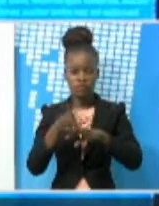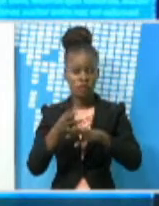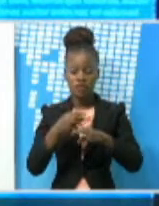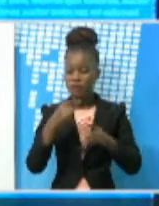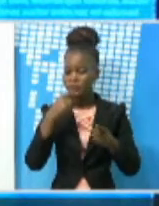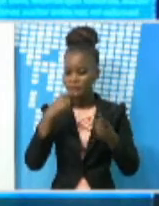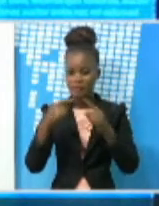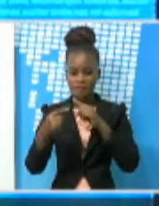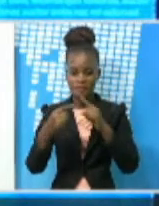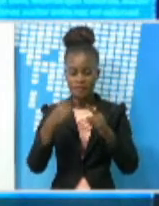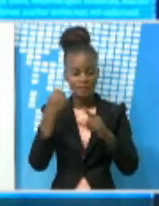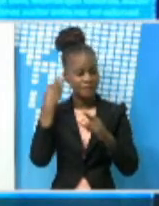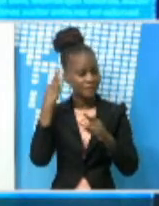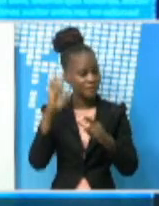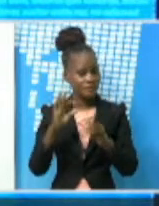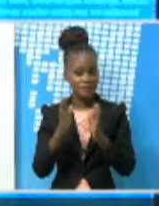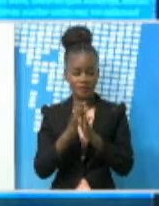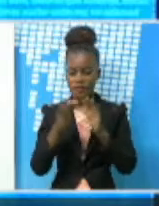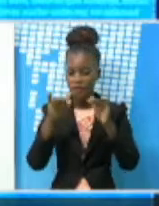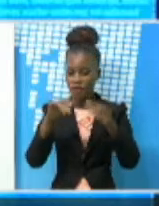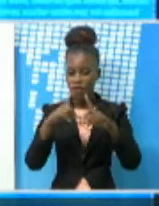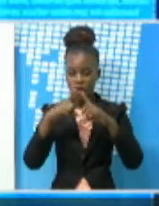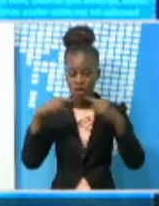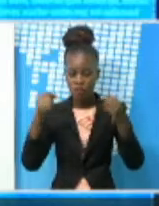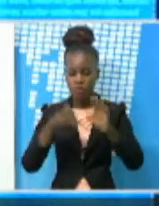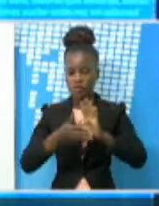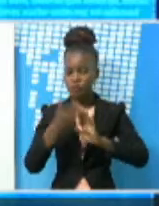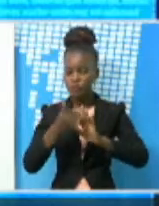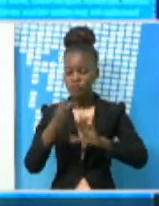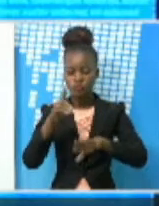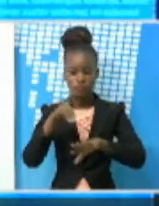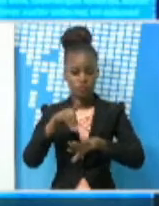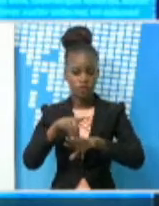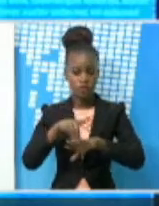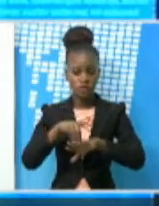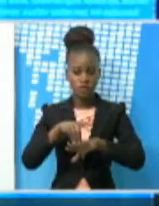their ministerial policy statements earlier on today.